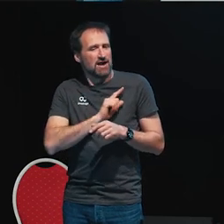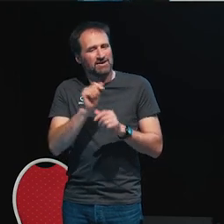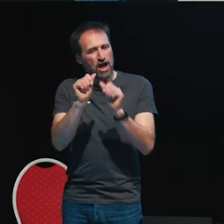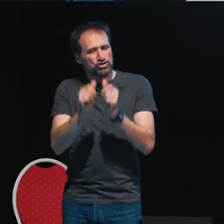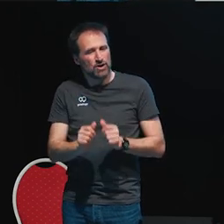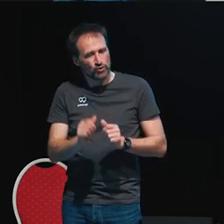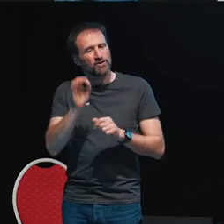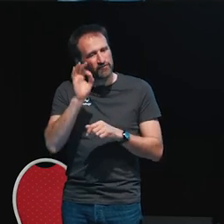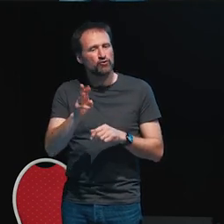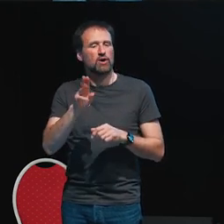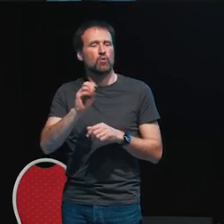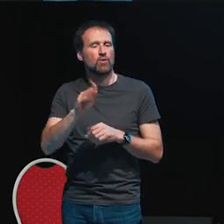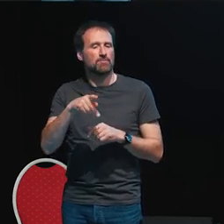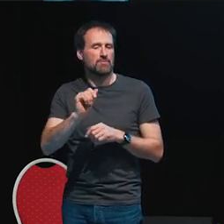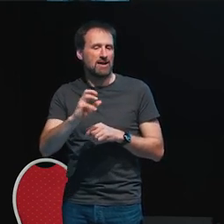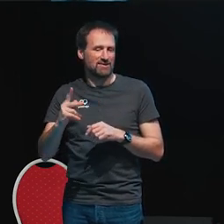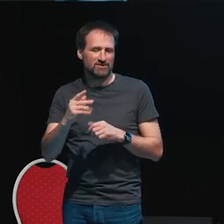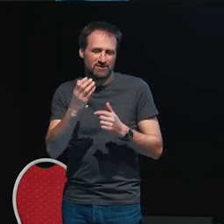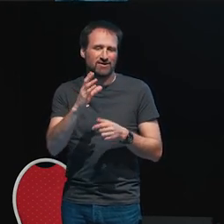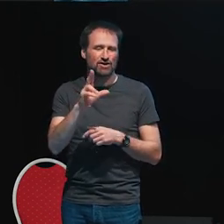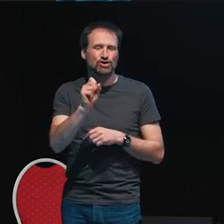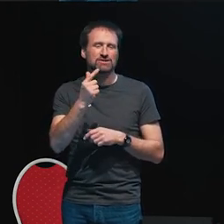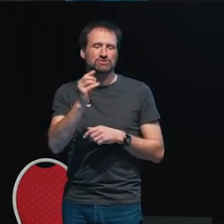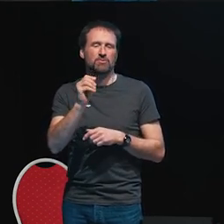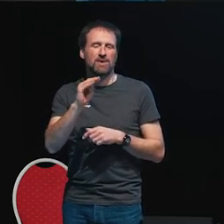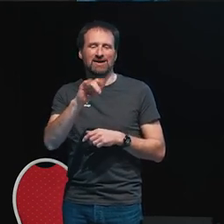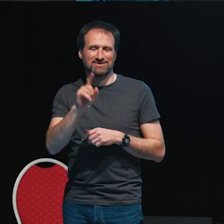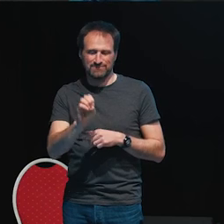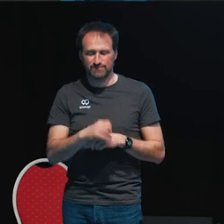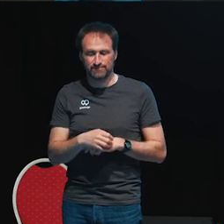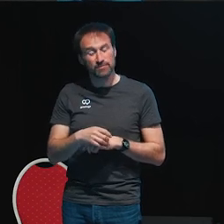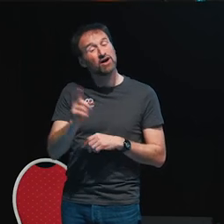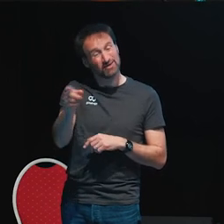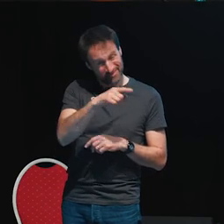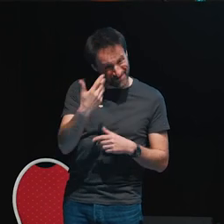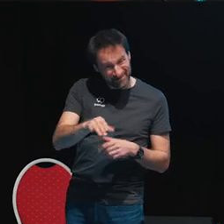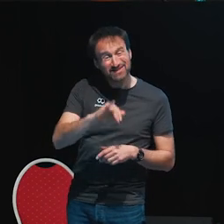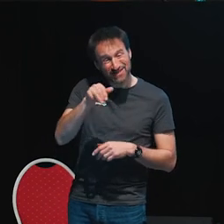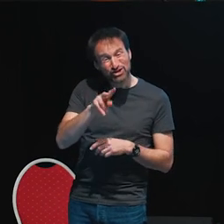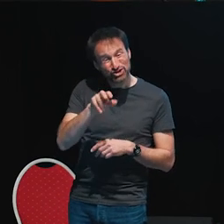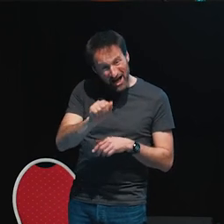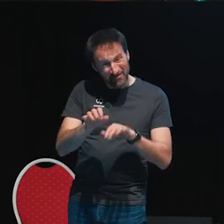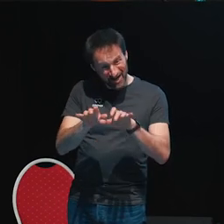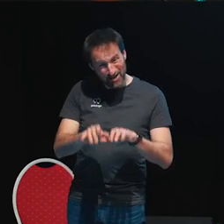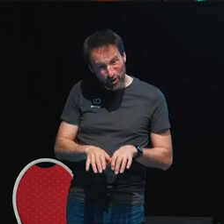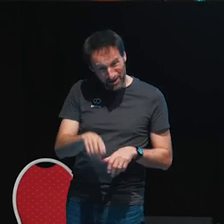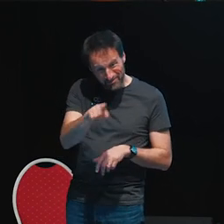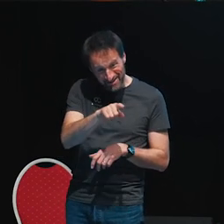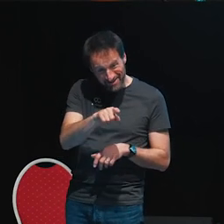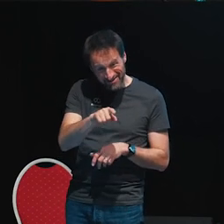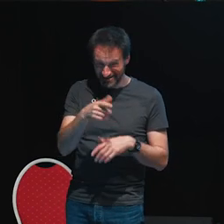And then next, we have what's called the module factory. Who's ever written Java before? Who's ever had to use a factory,